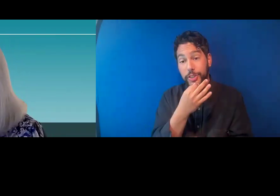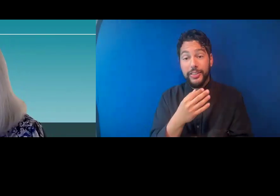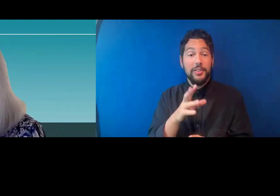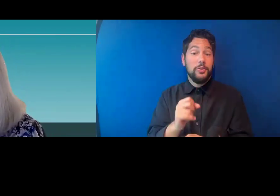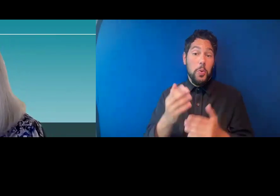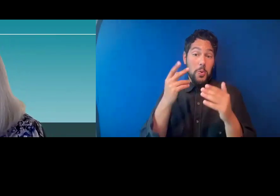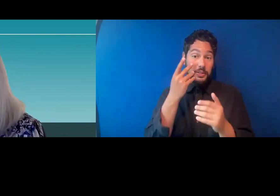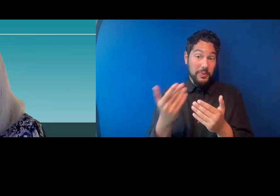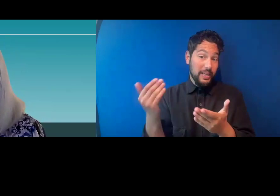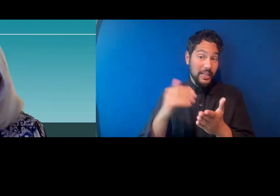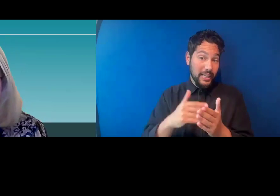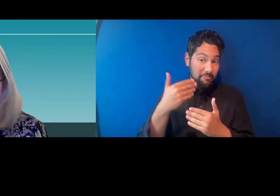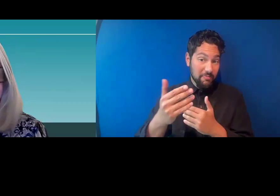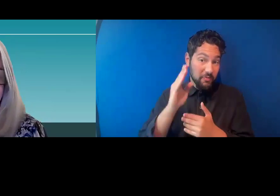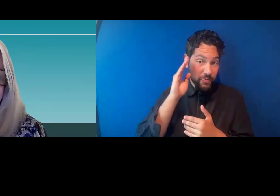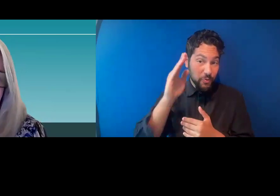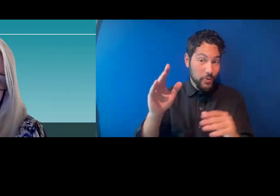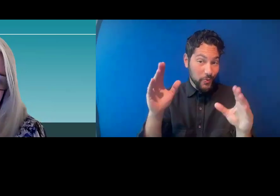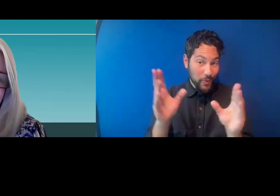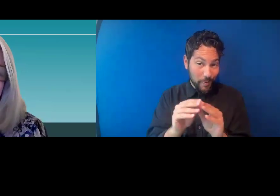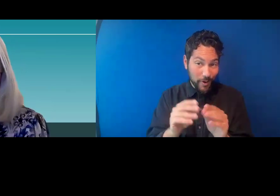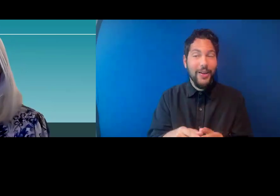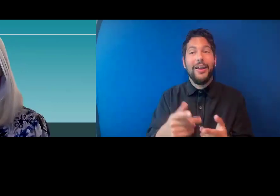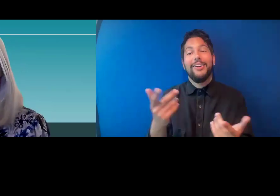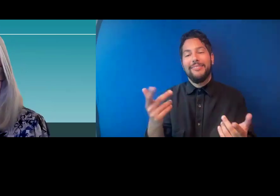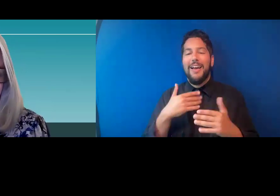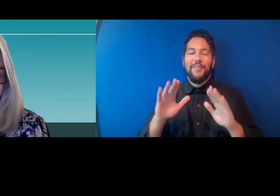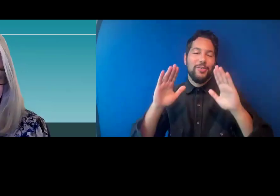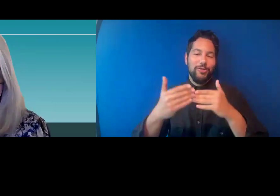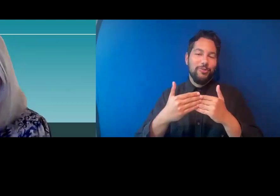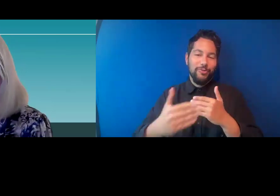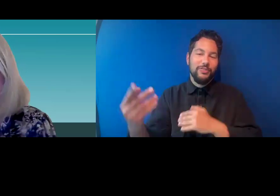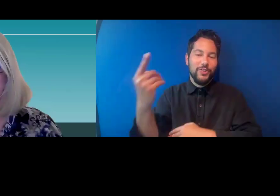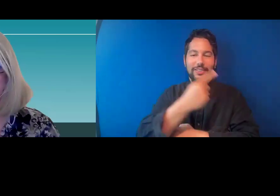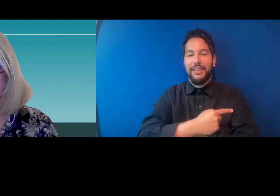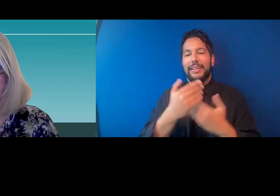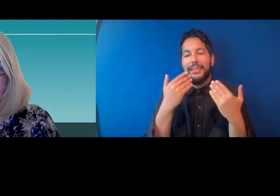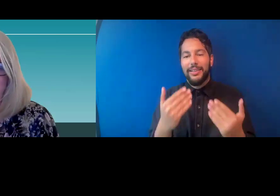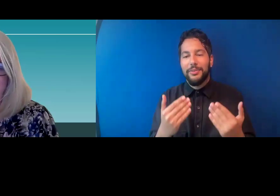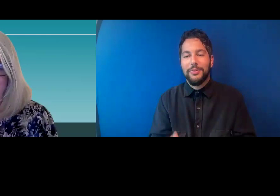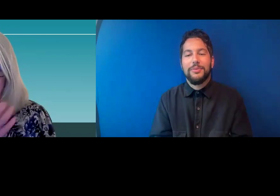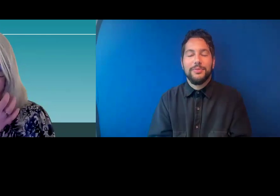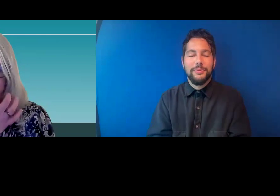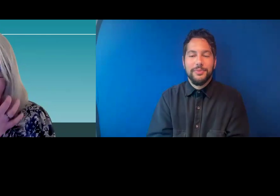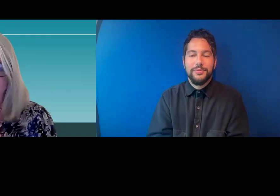at future webinars. Until then, have a great rest of your day. Thank you.